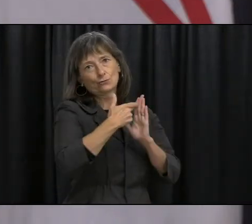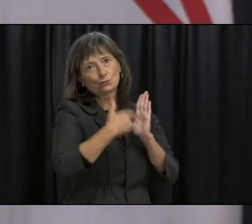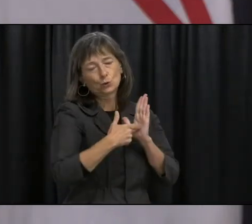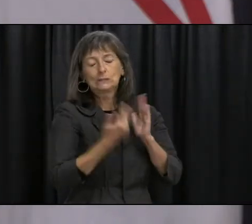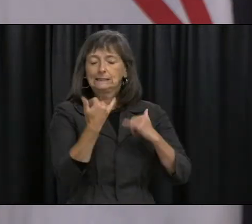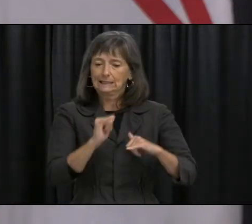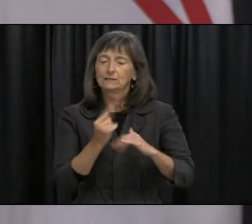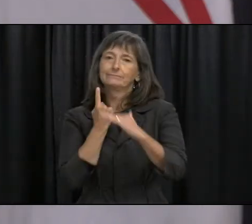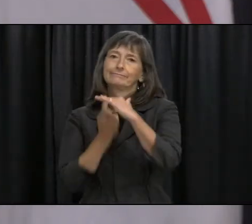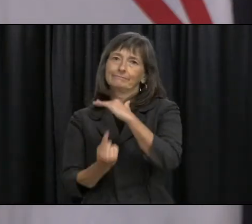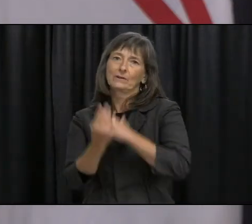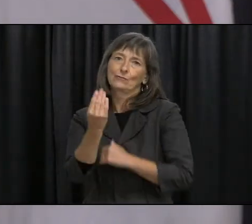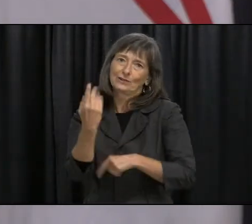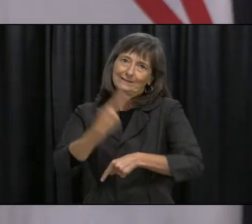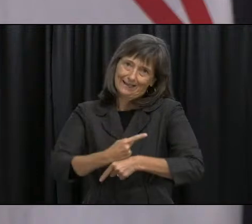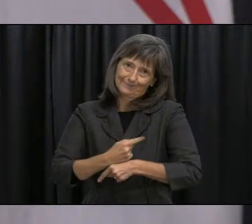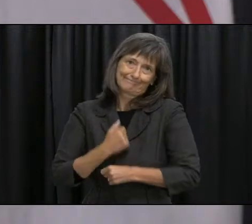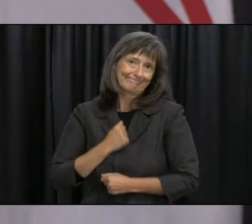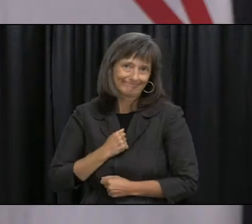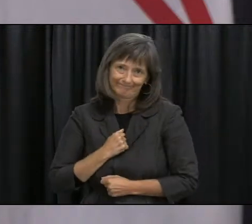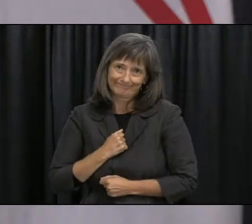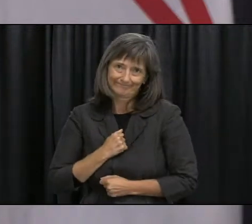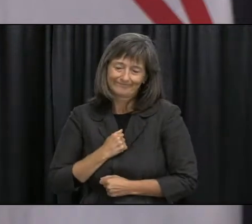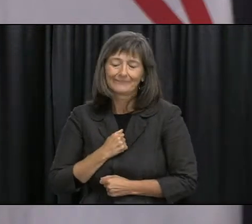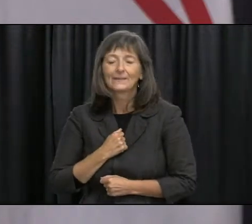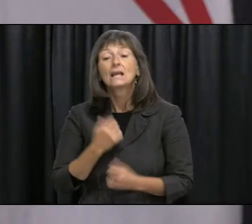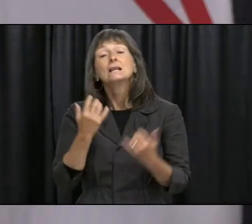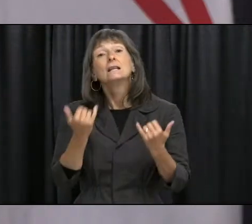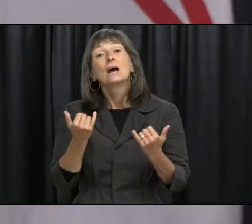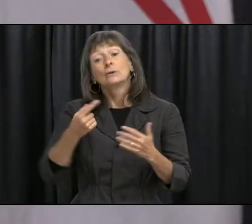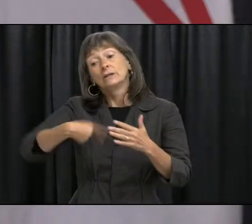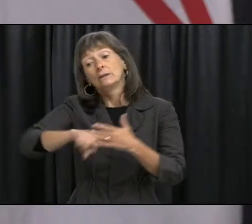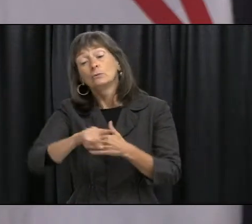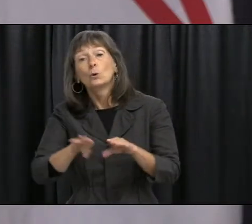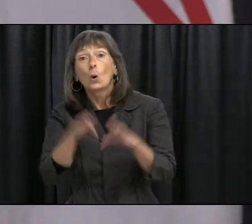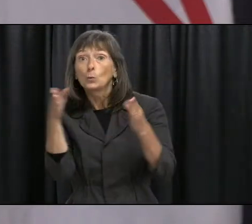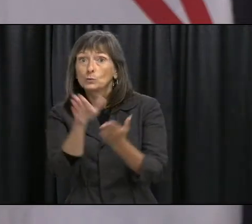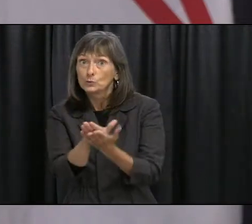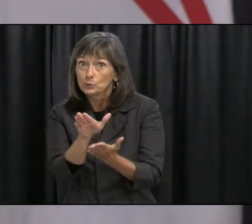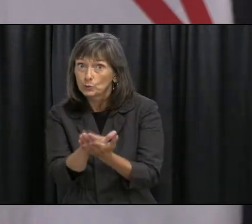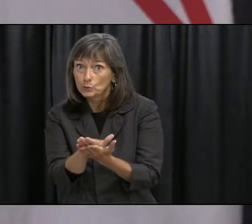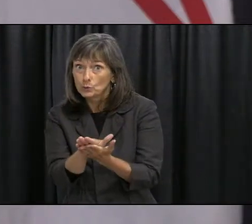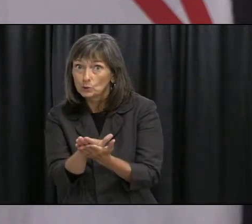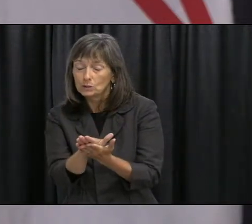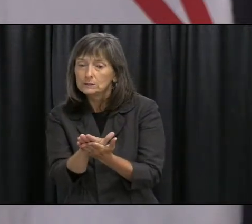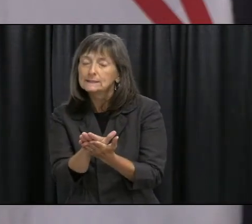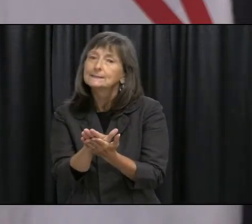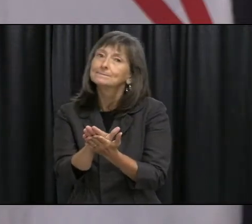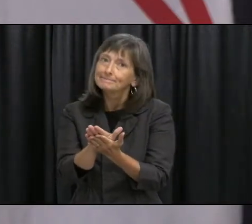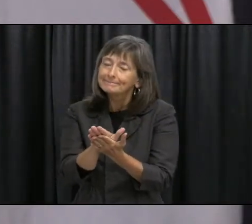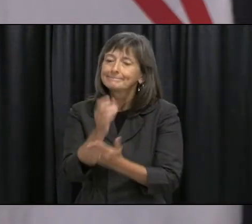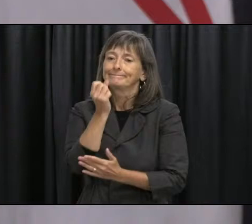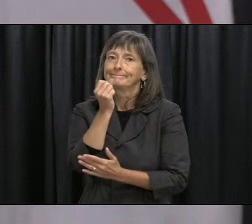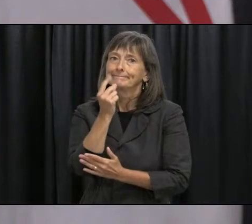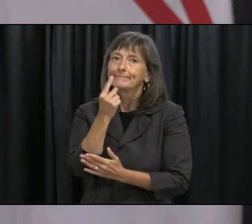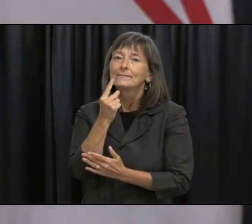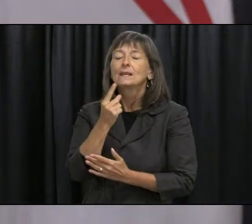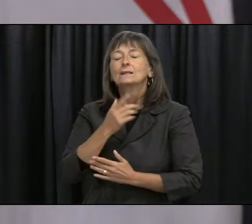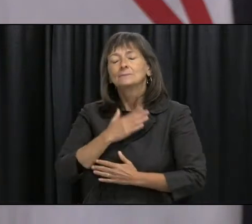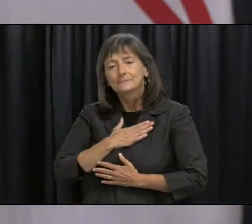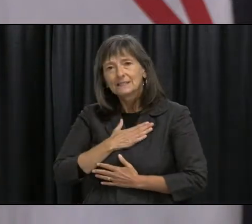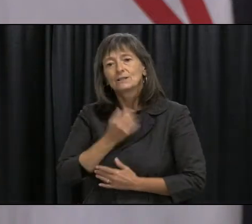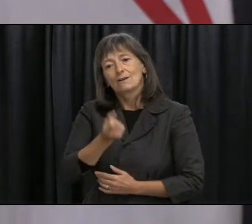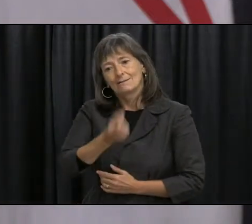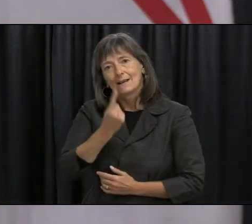days. With the reopening of school next week, I would also like to take this opportunity to reassure you that it is safe